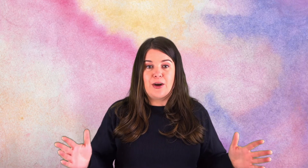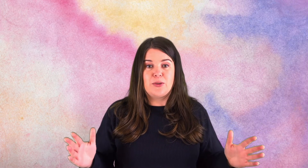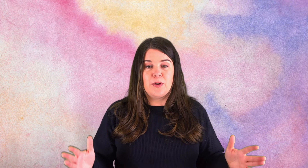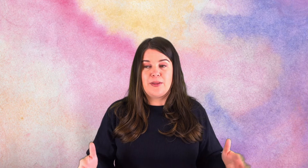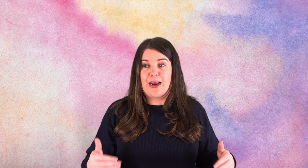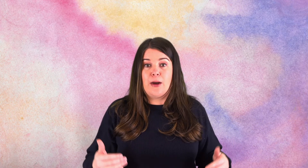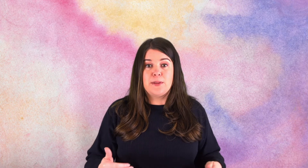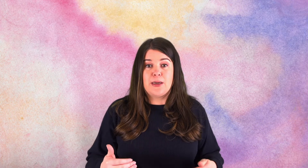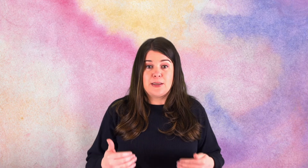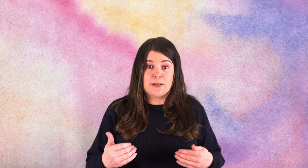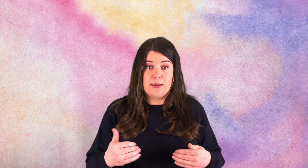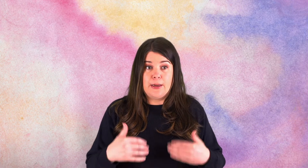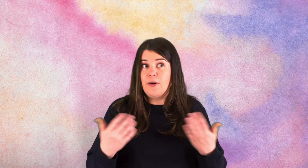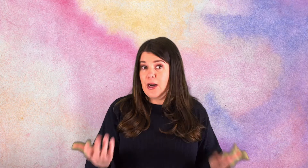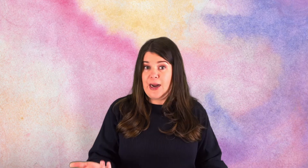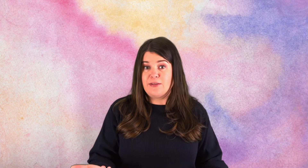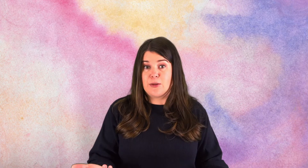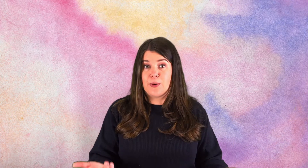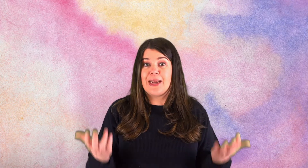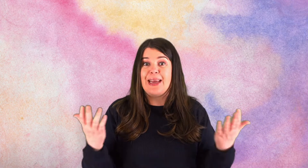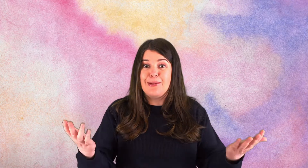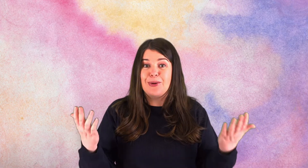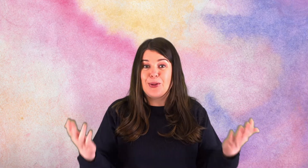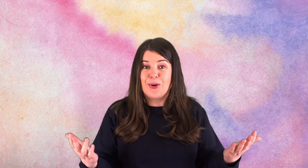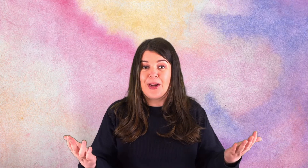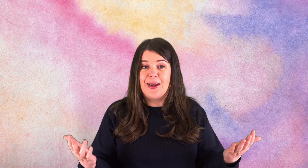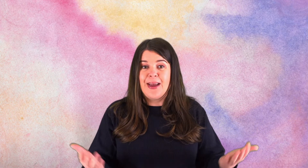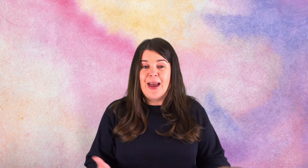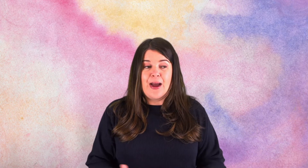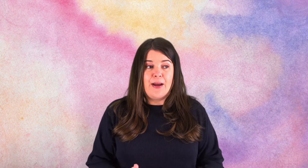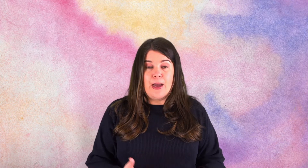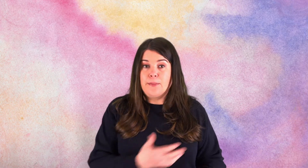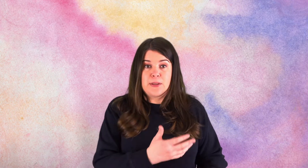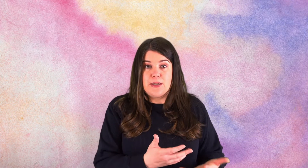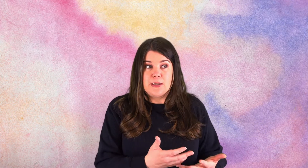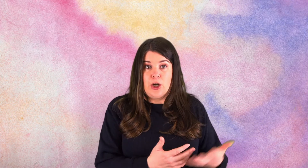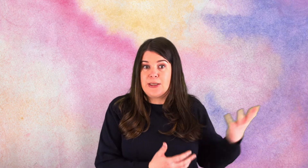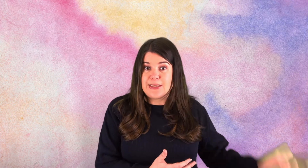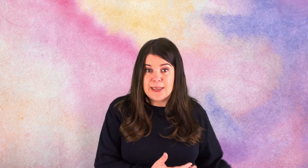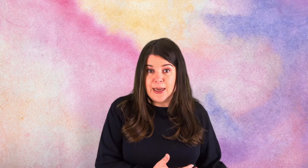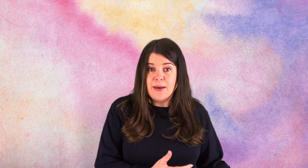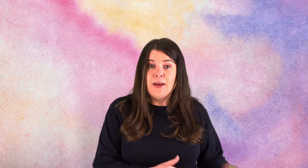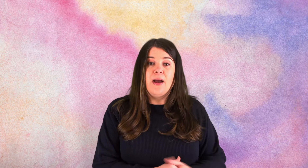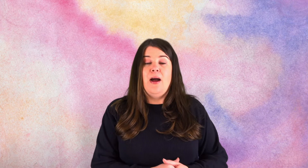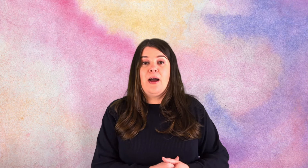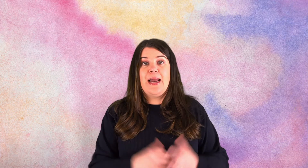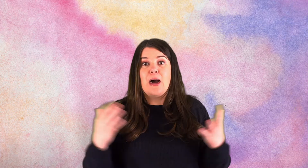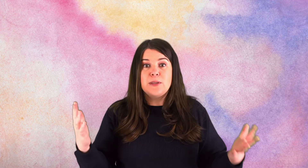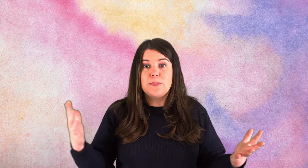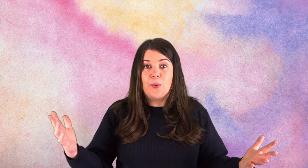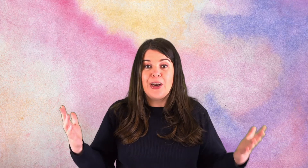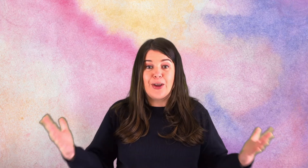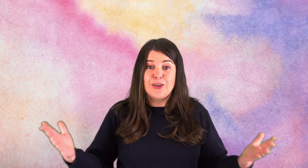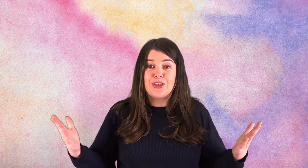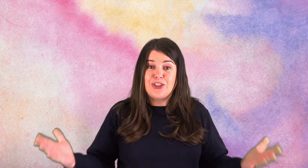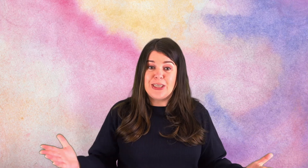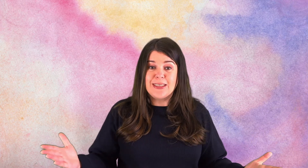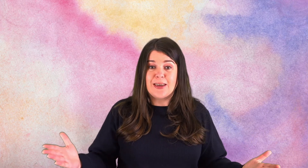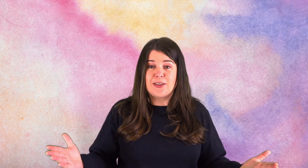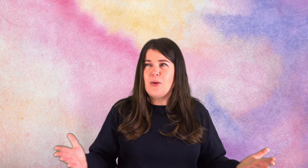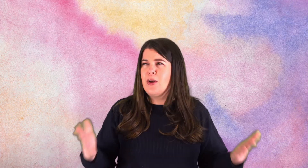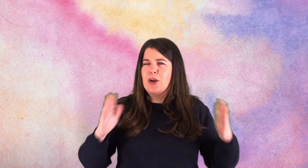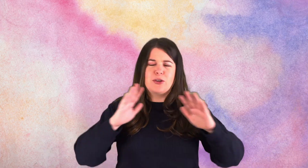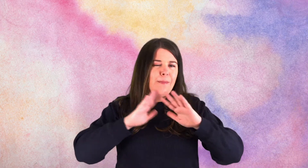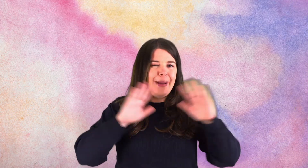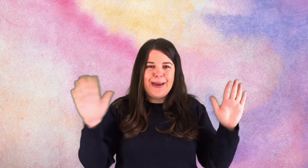learning in God's word that helps us live our lives to bring him glory, helps us not to sin, and helps us point others to